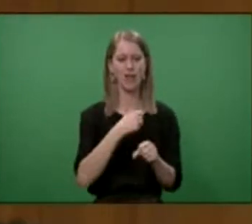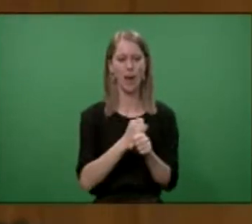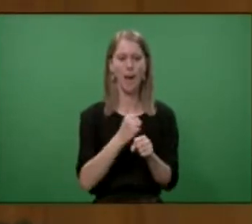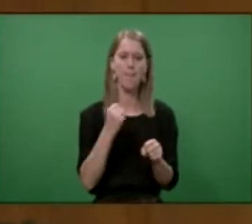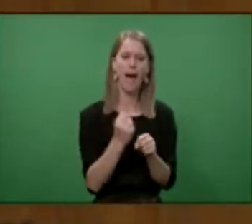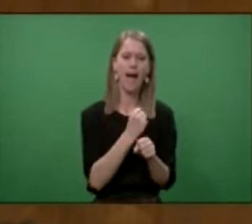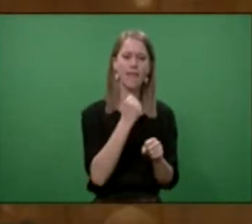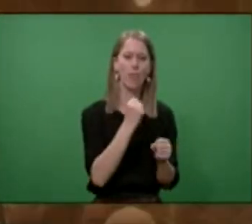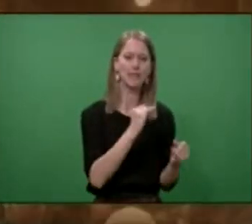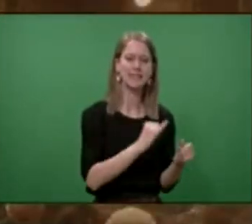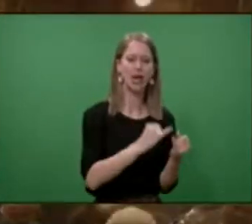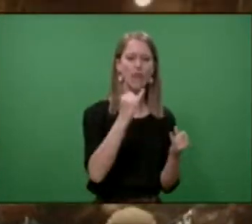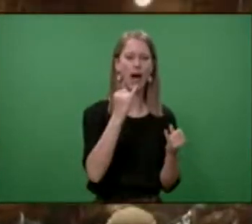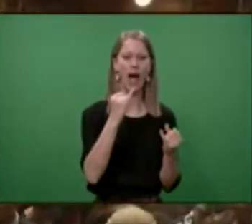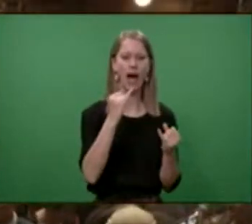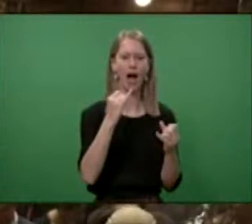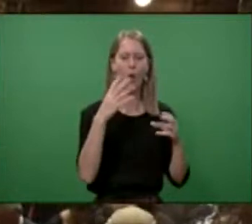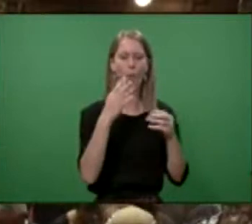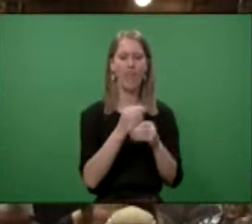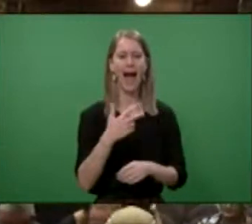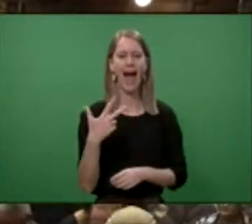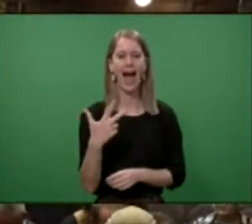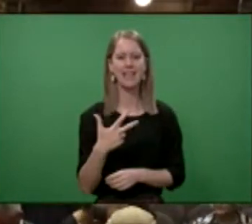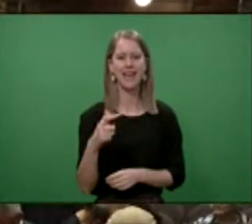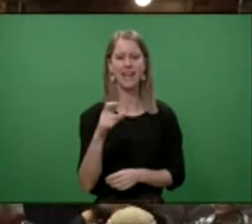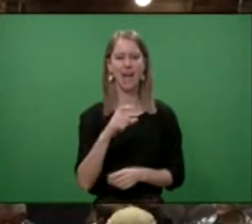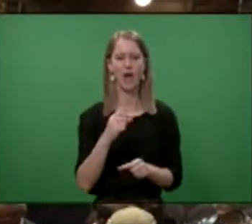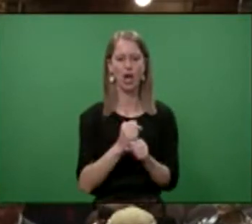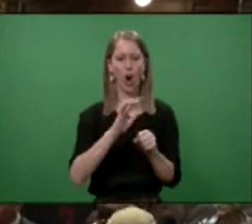silver, gilded with 18 karat gold.